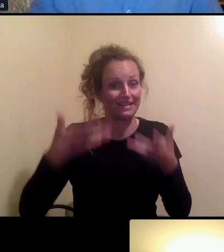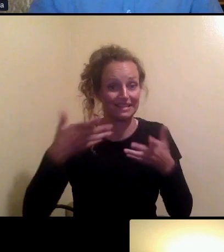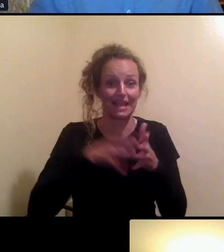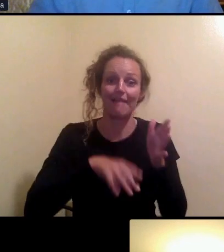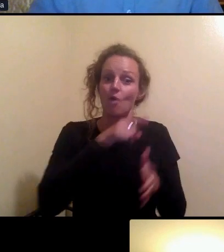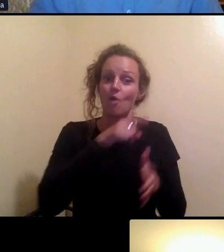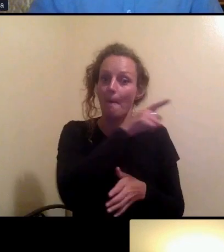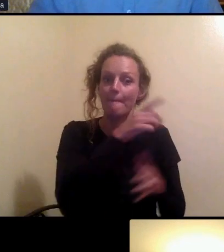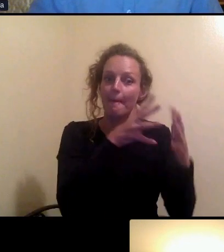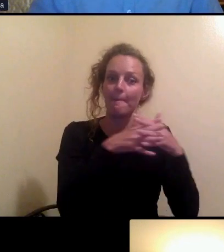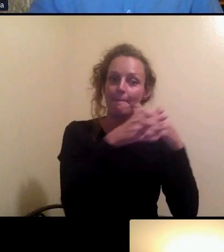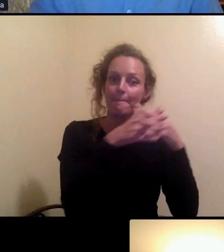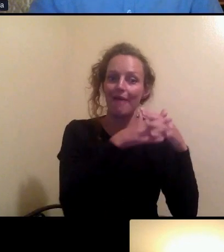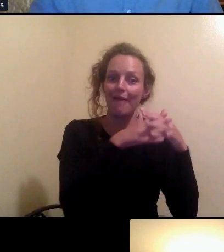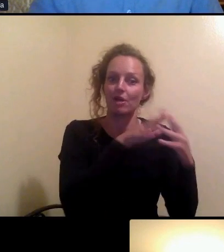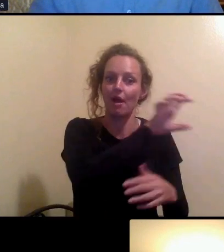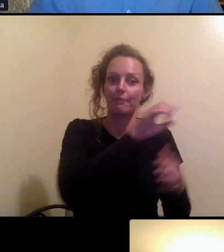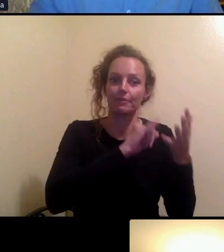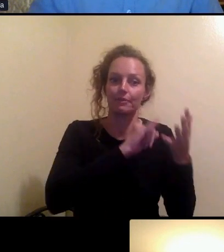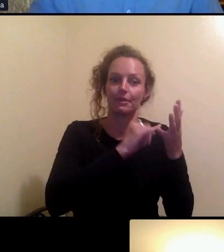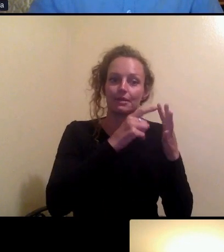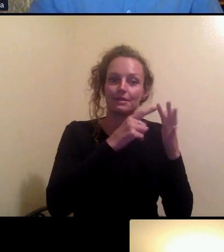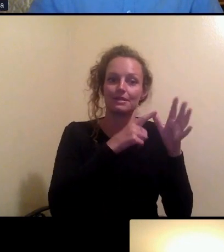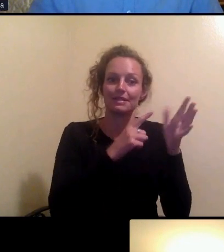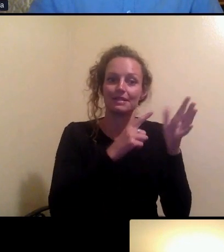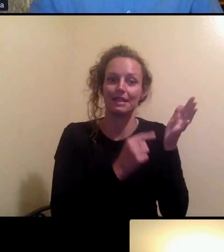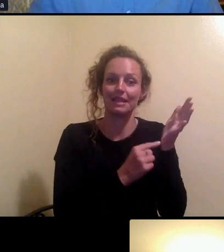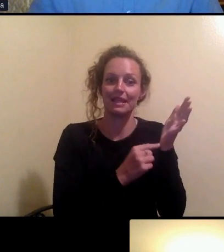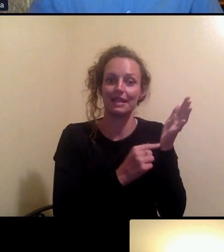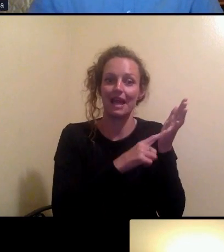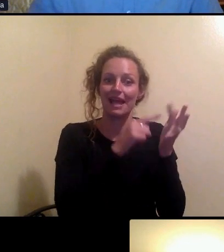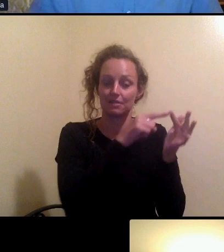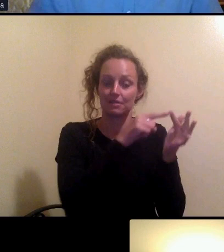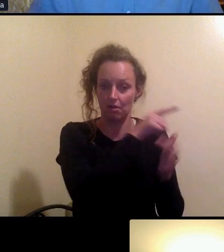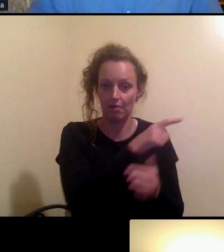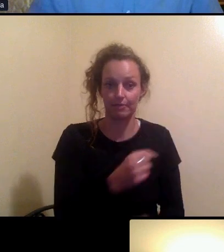have a disability. I'm a T4 incomplete.